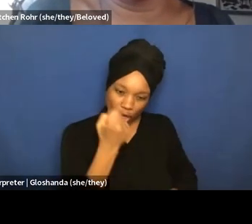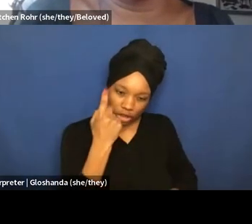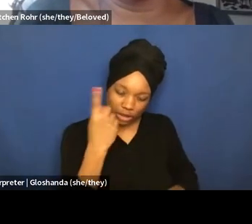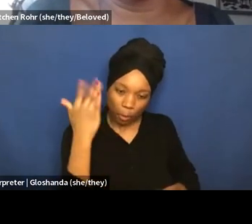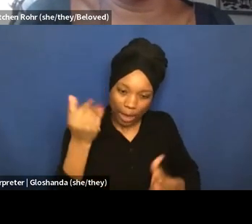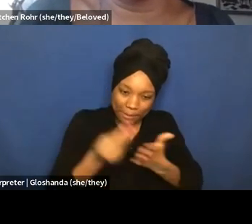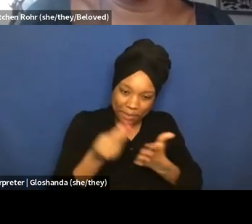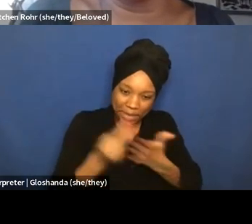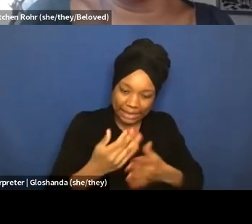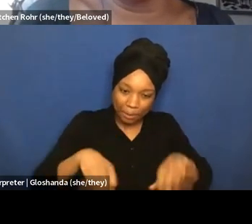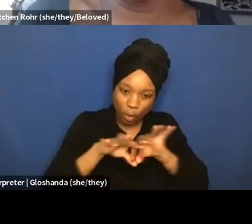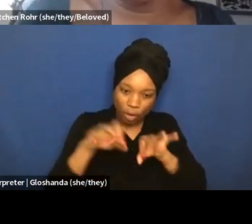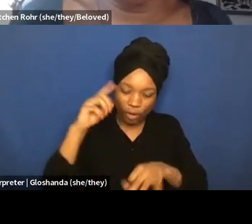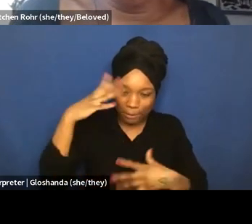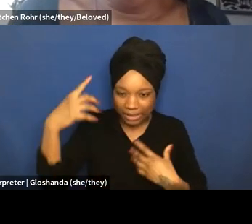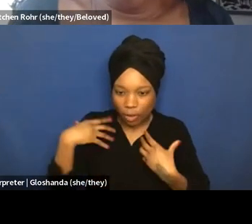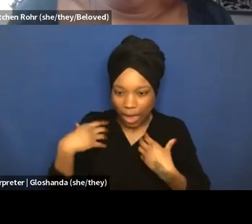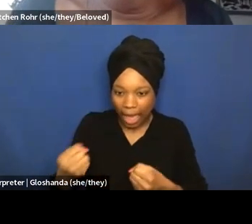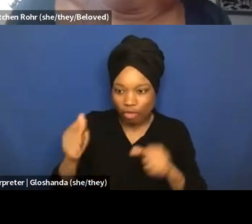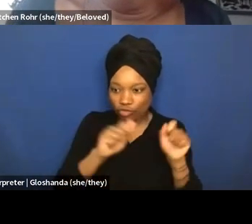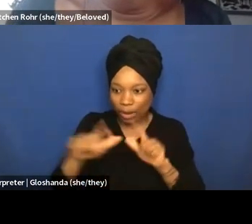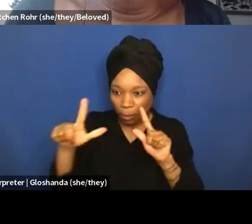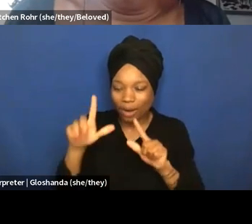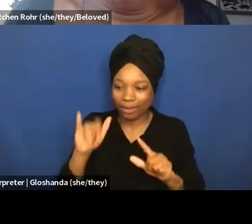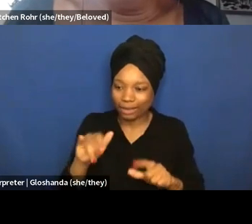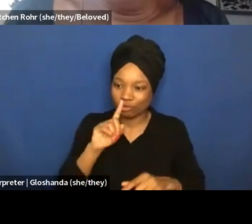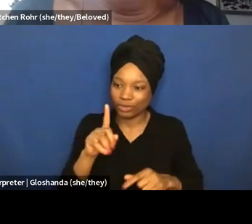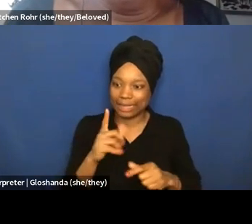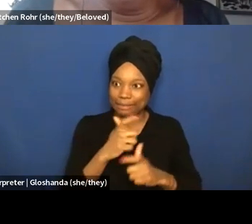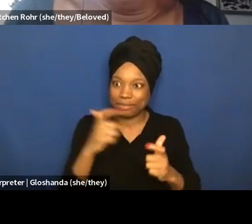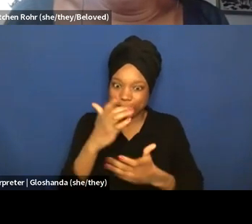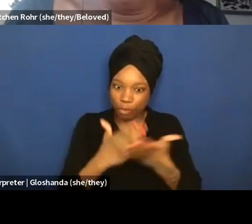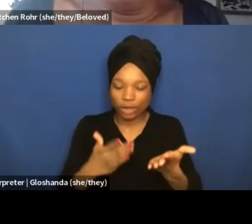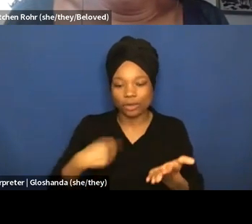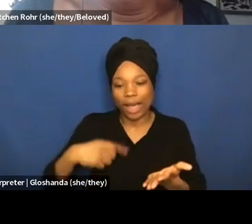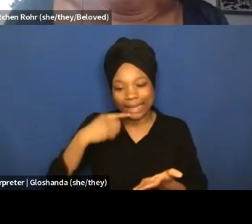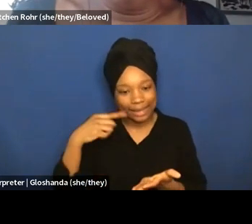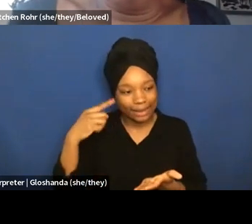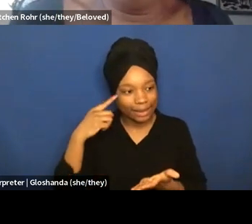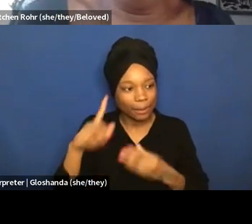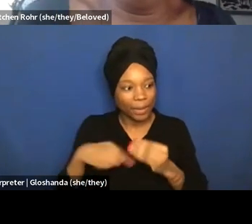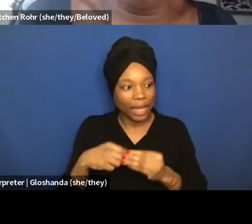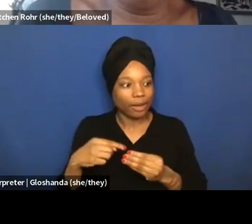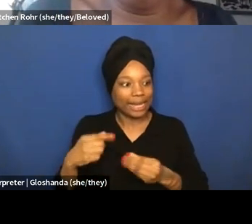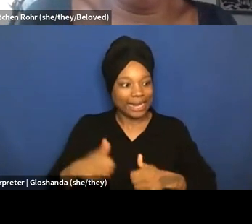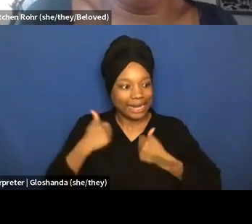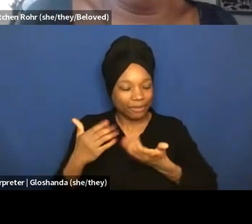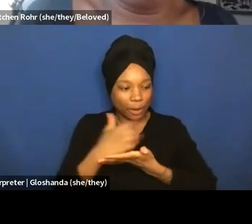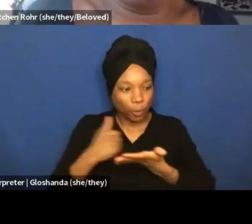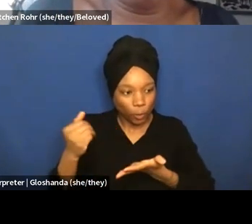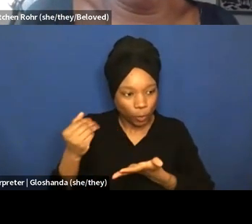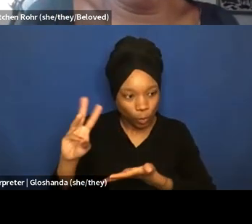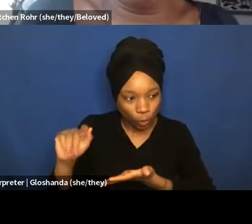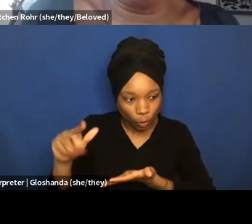part of the way we think about these mental health frameworks, right? So I think about a living wage, I think about new tools and that, and framing for how we